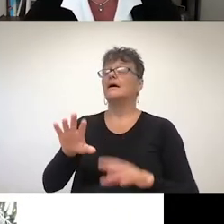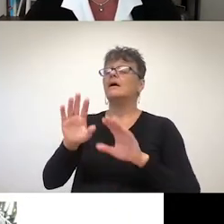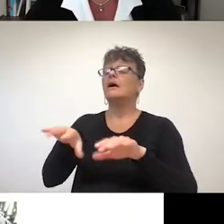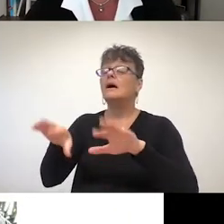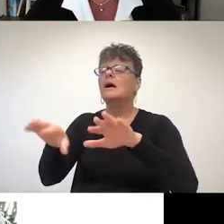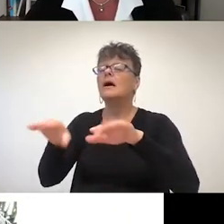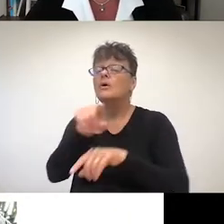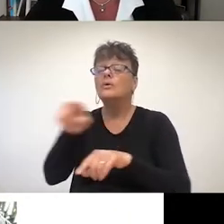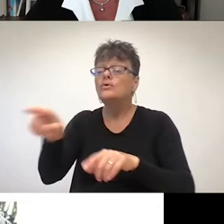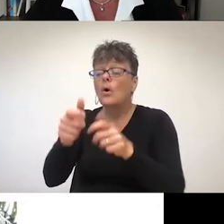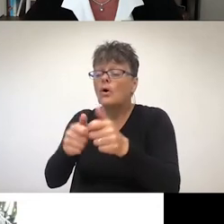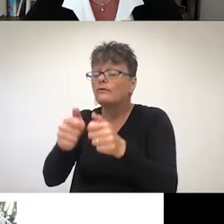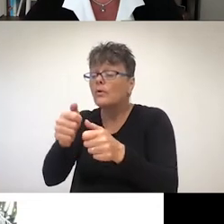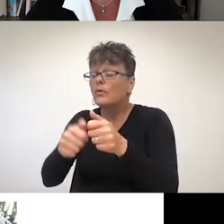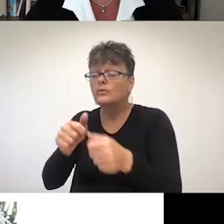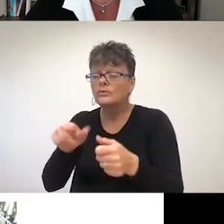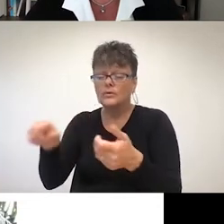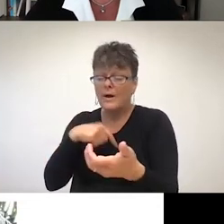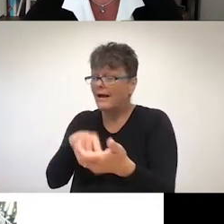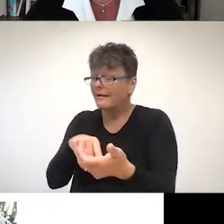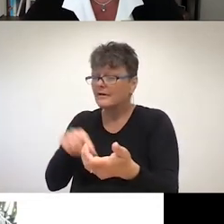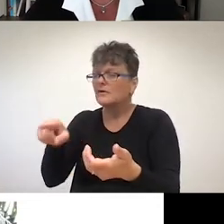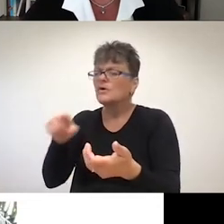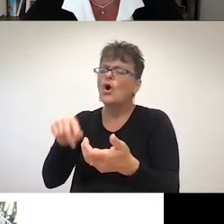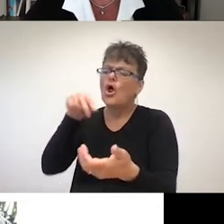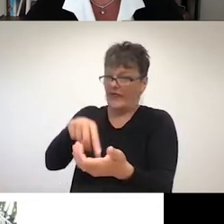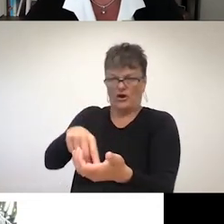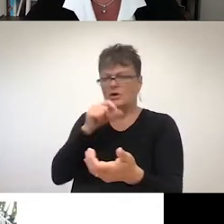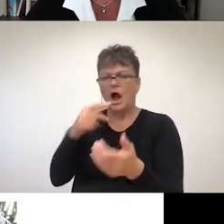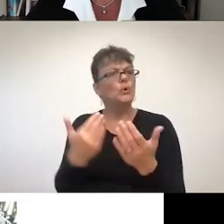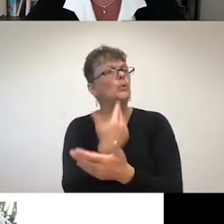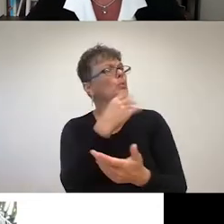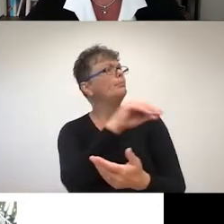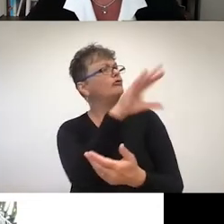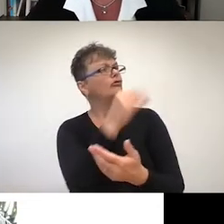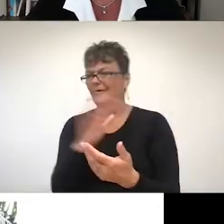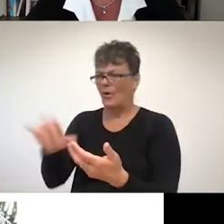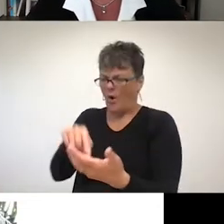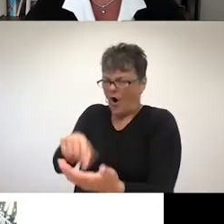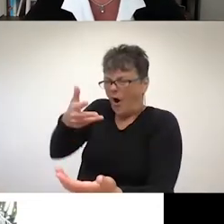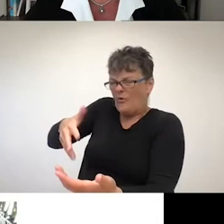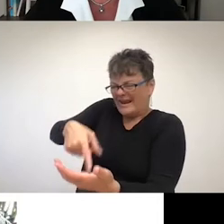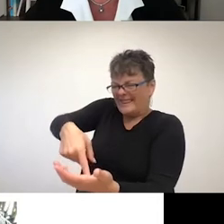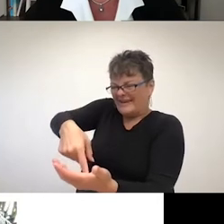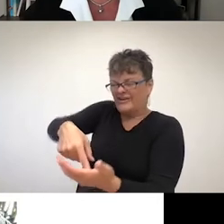go to the photo library on your phone, pick an image that is meaningful to you, put it into a Word document, and then write a